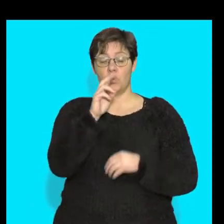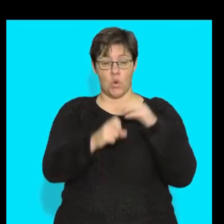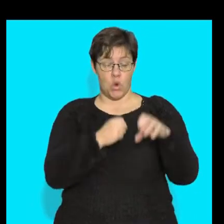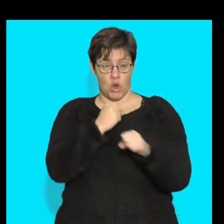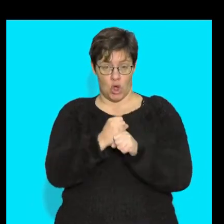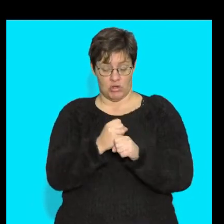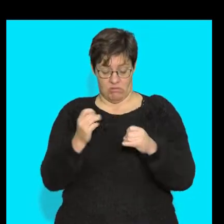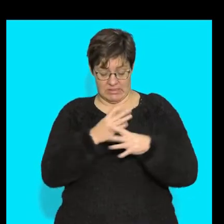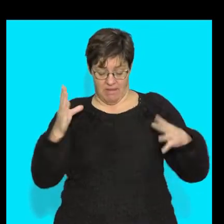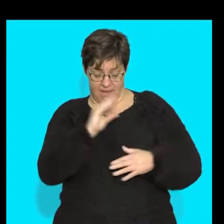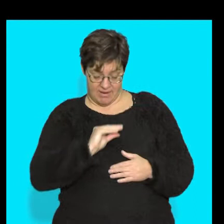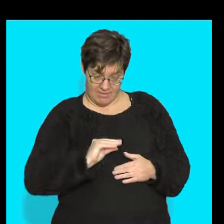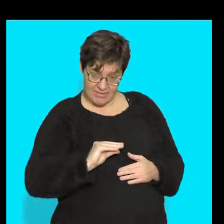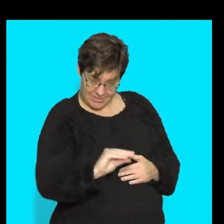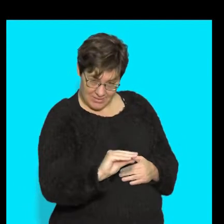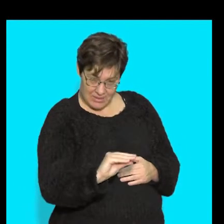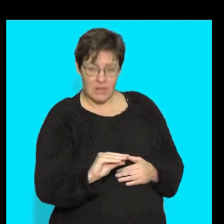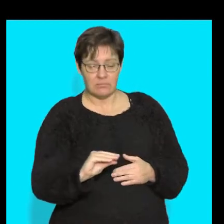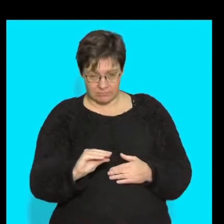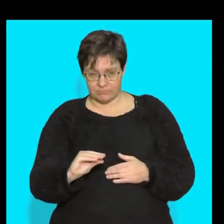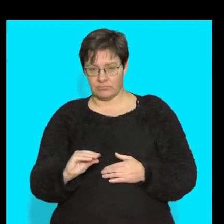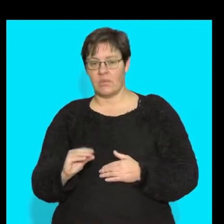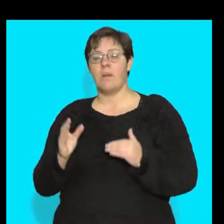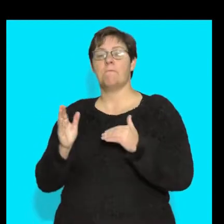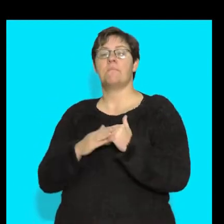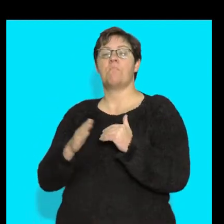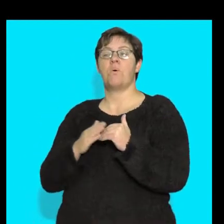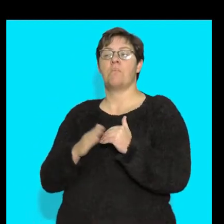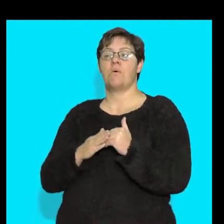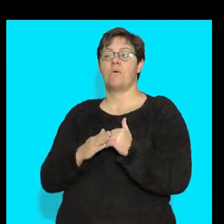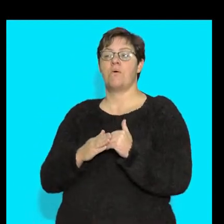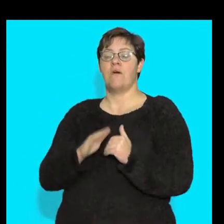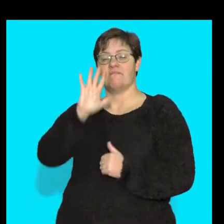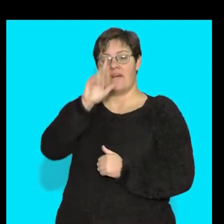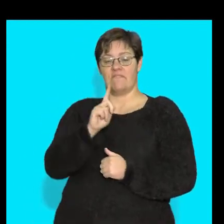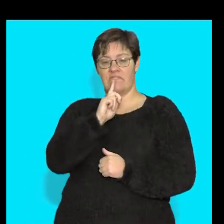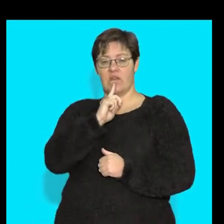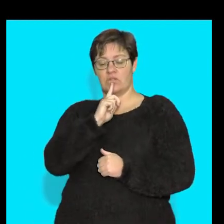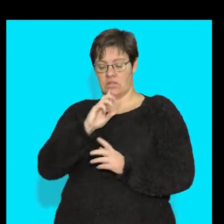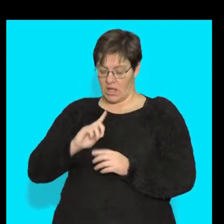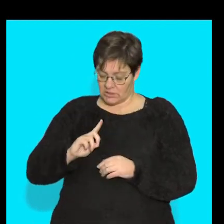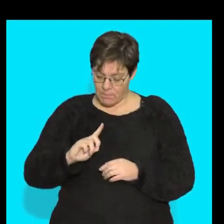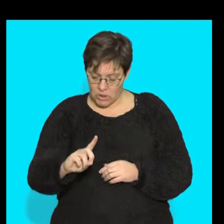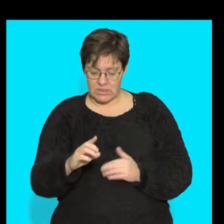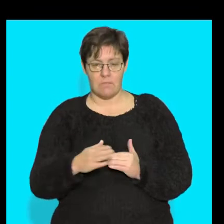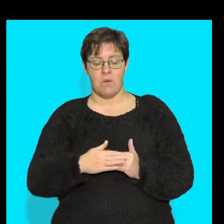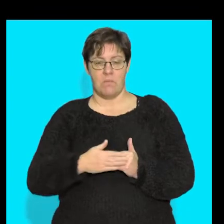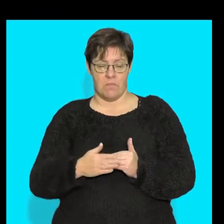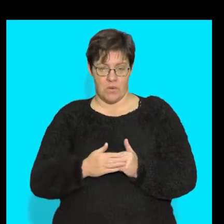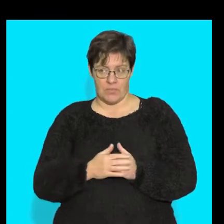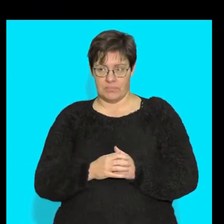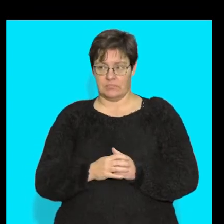initial investment, he deposited a further 5,000 into the savings